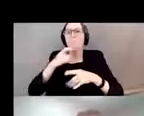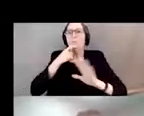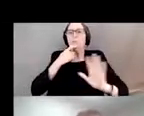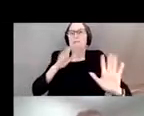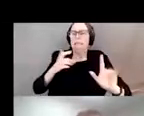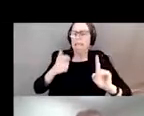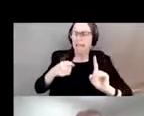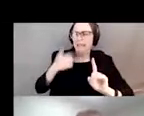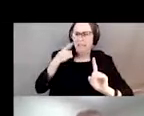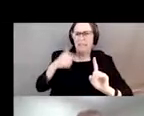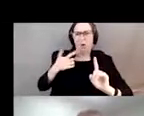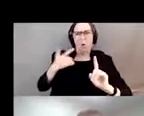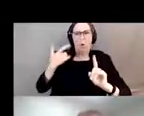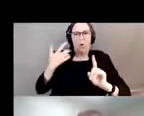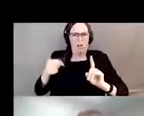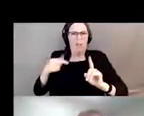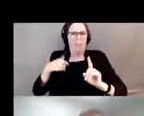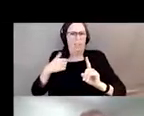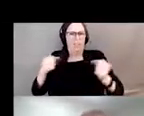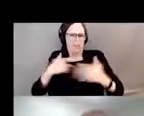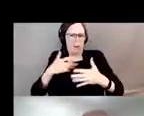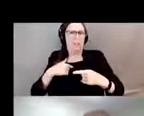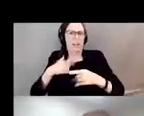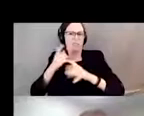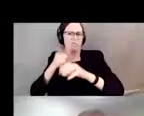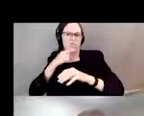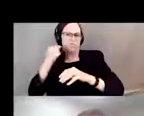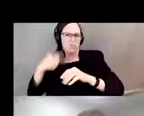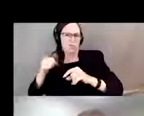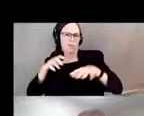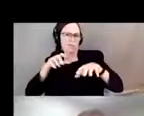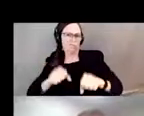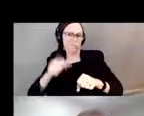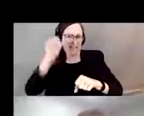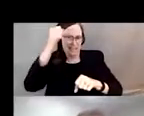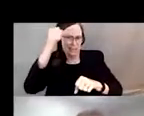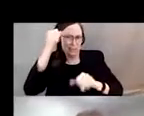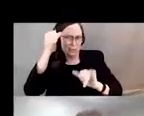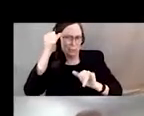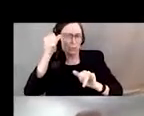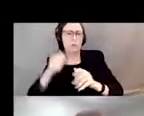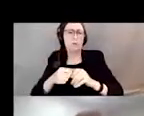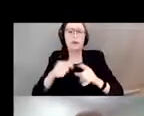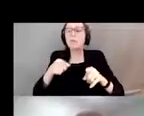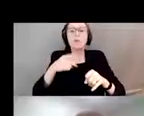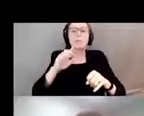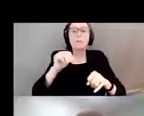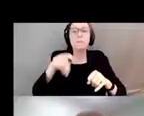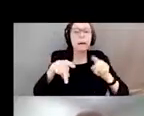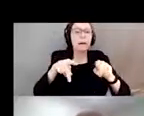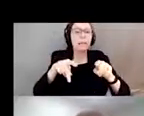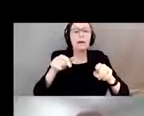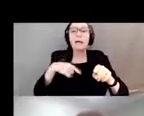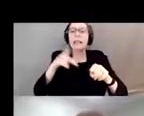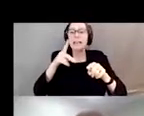has plans to take India away. And if you're looking at this map, okay, the Kingdom of Afghanistan is this